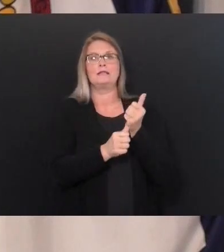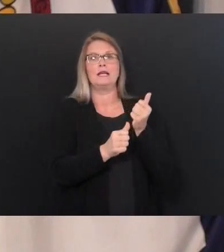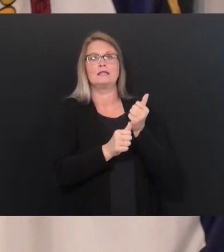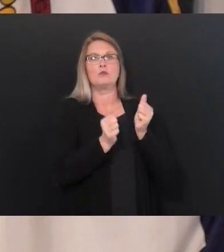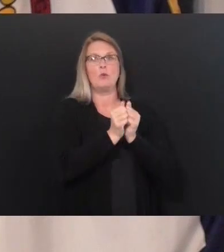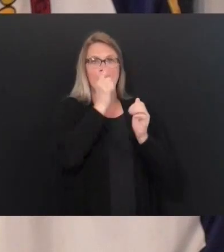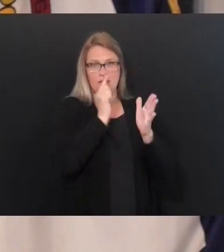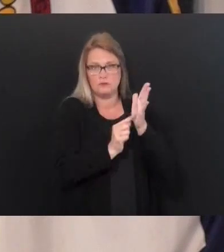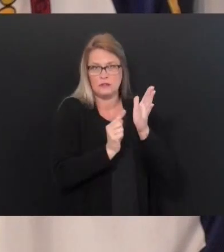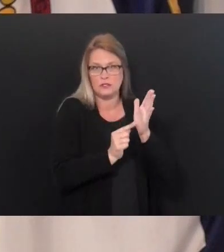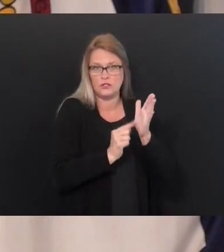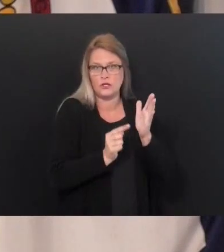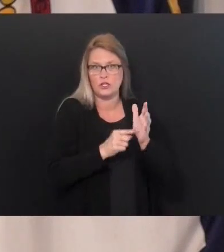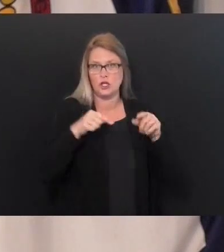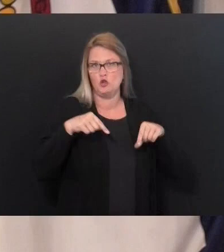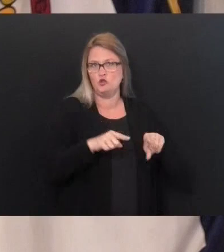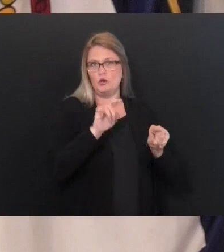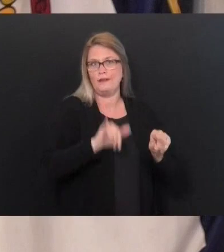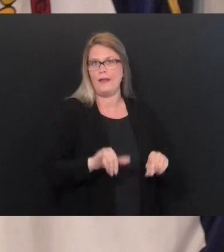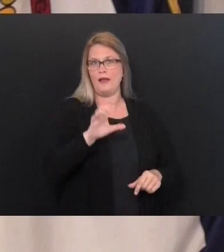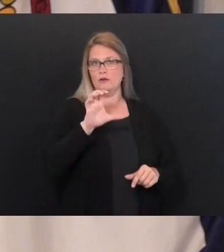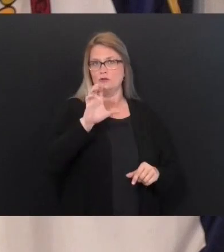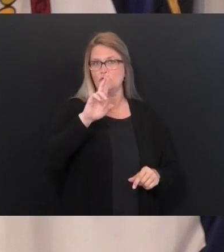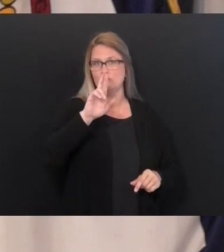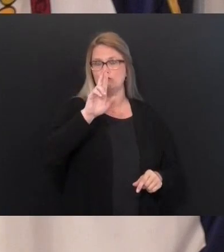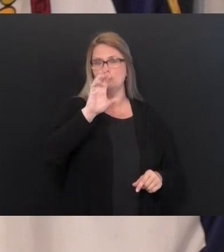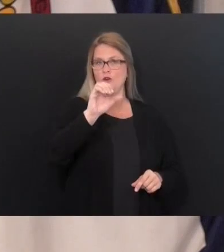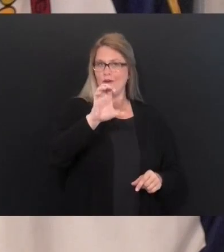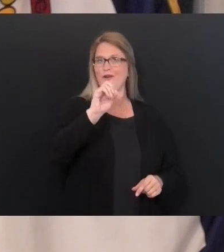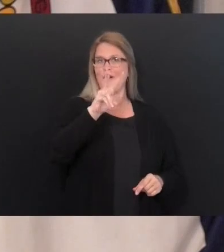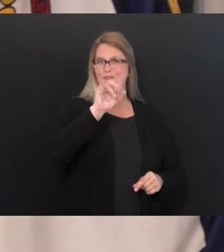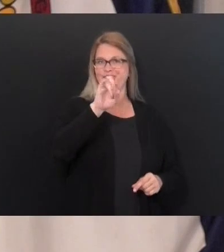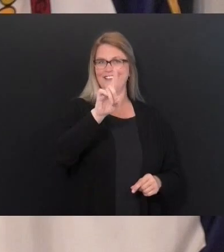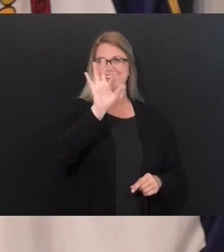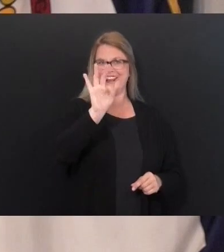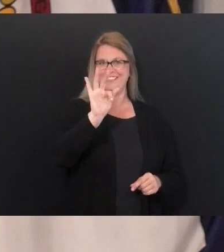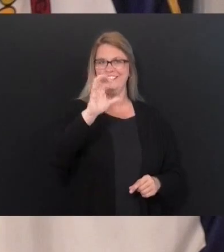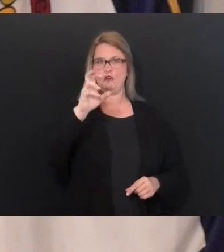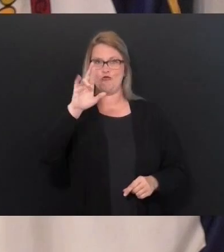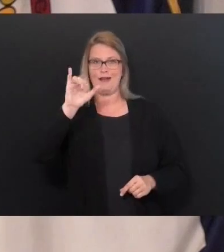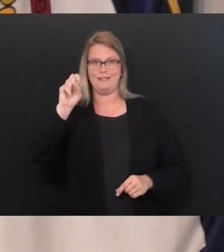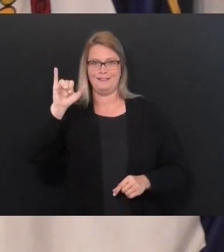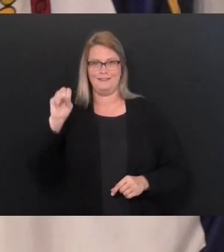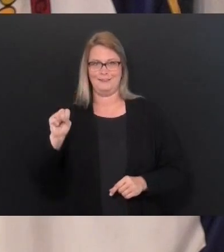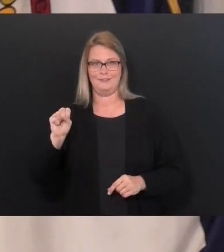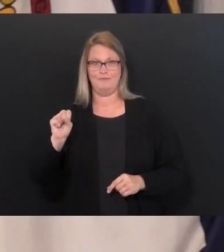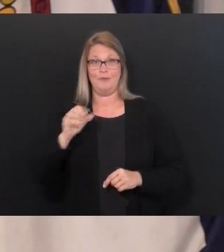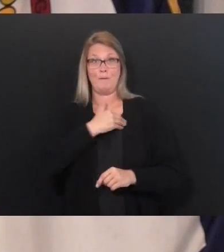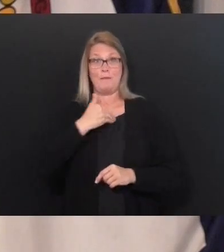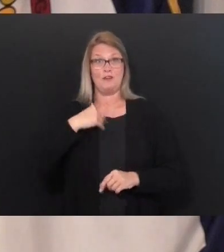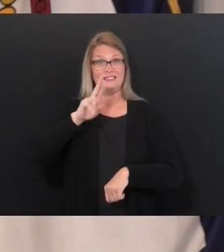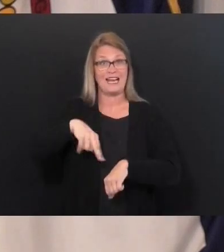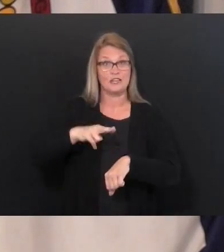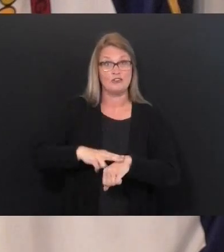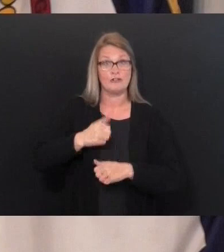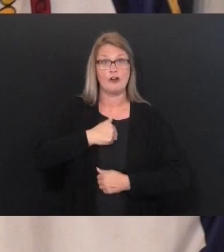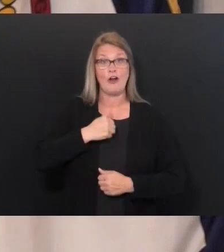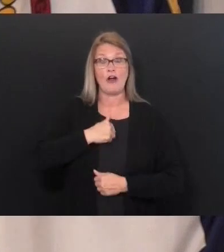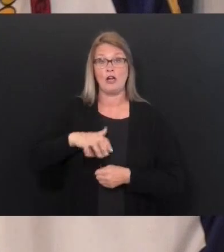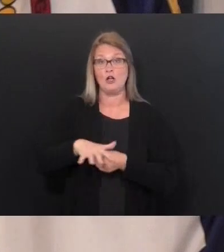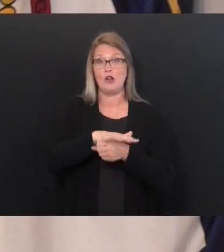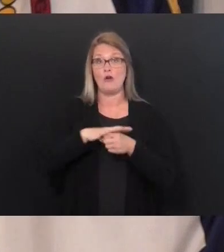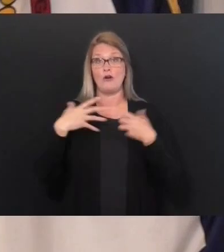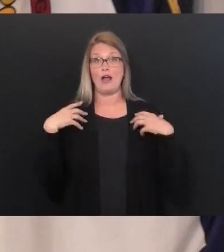needed throughout the COVID-19 crisis. Members of our National Guard, the local health departments, and